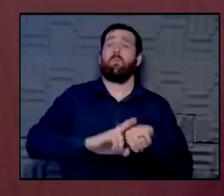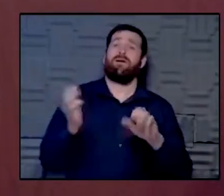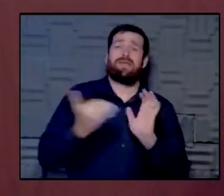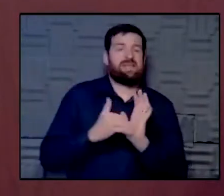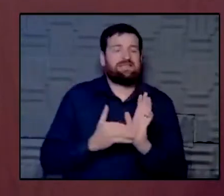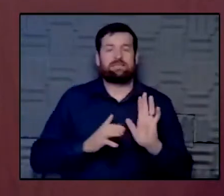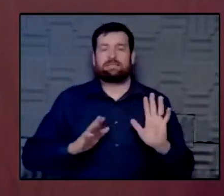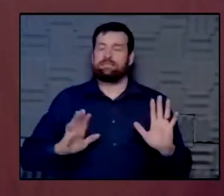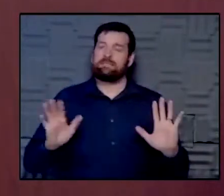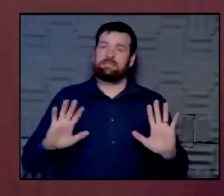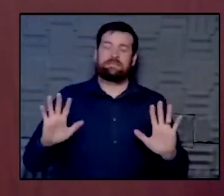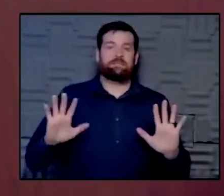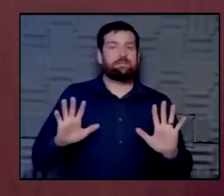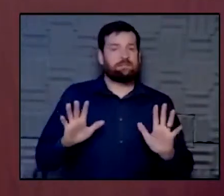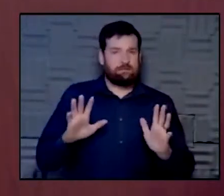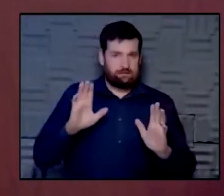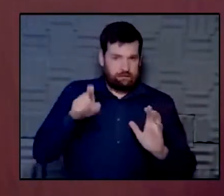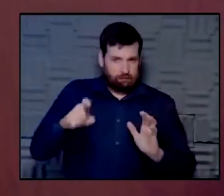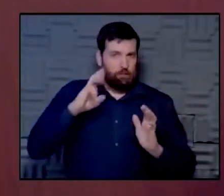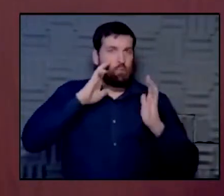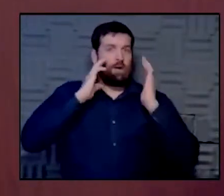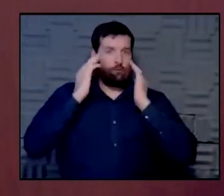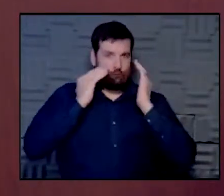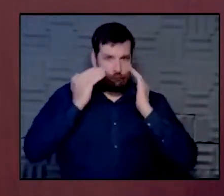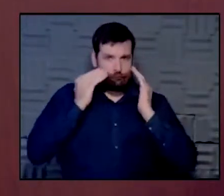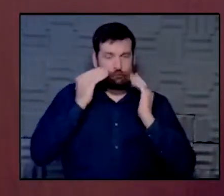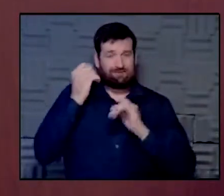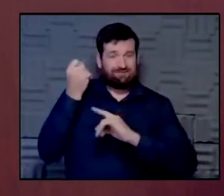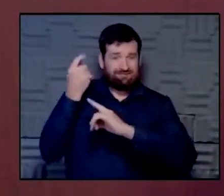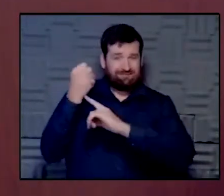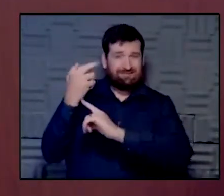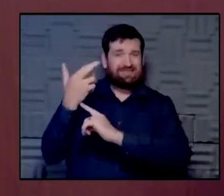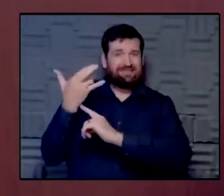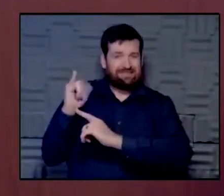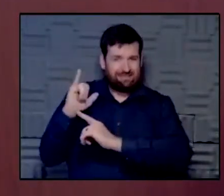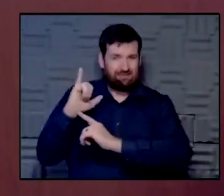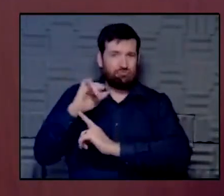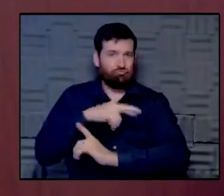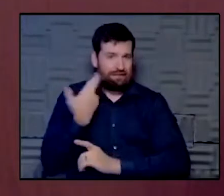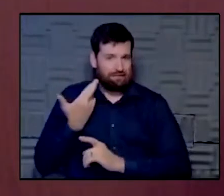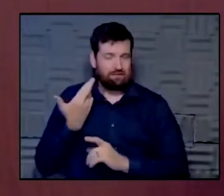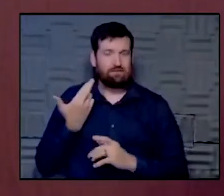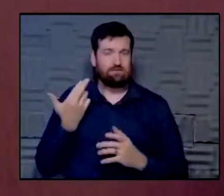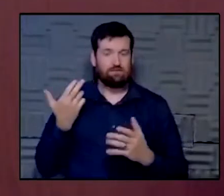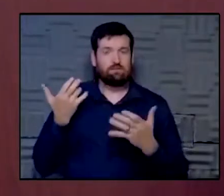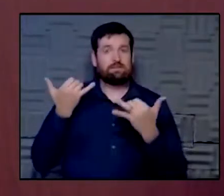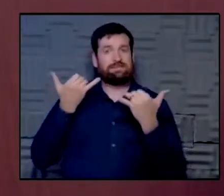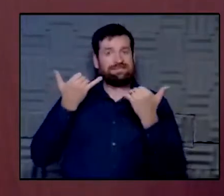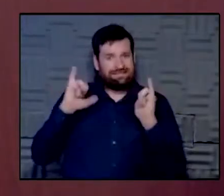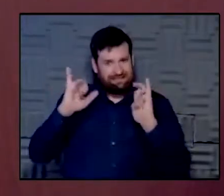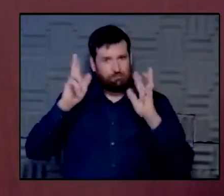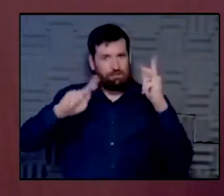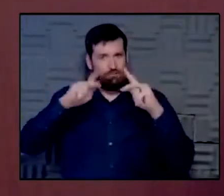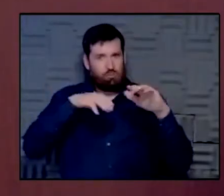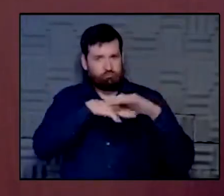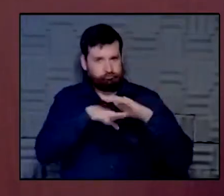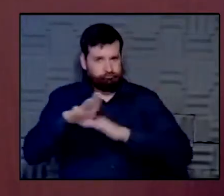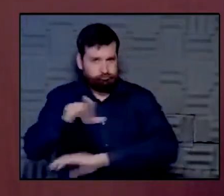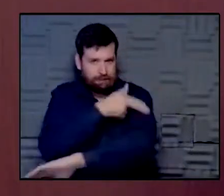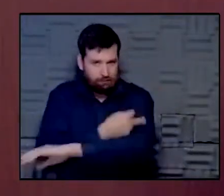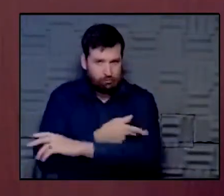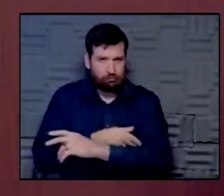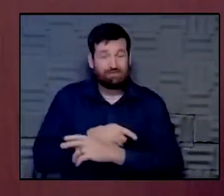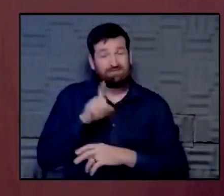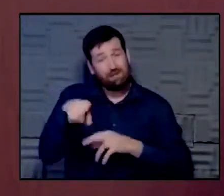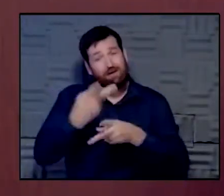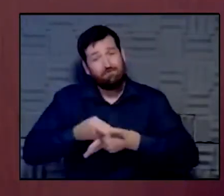think we need to be really aware that the risk is still there. We still are seeing hospitalizations, and that we